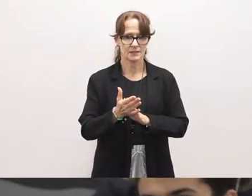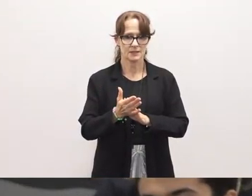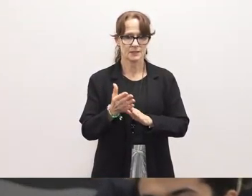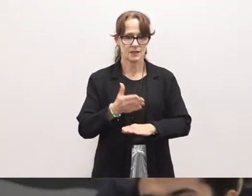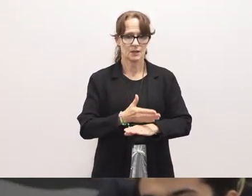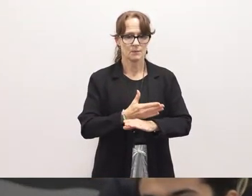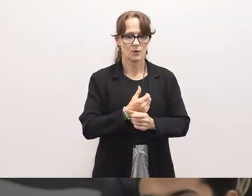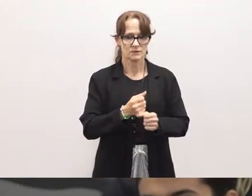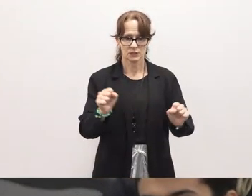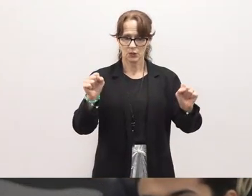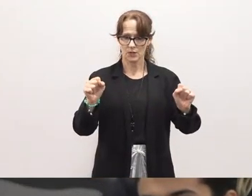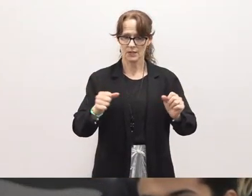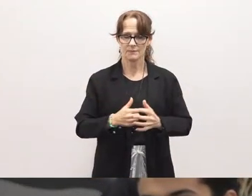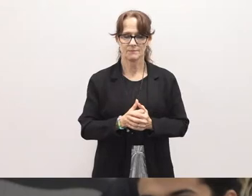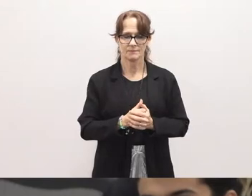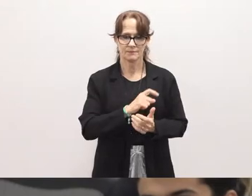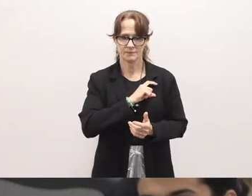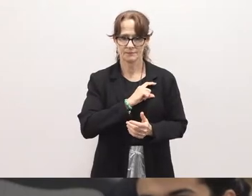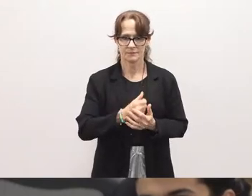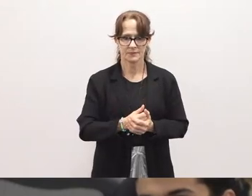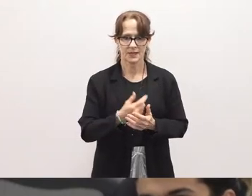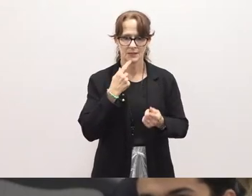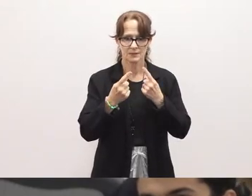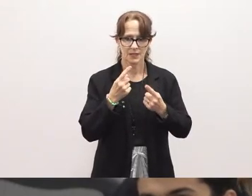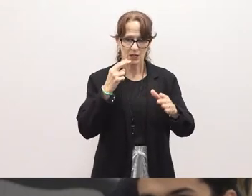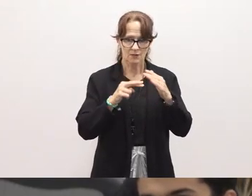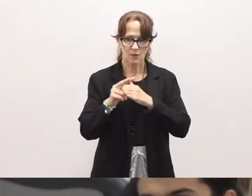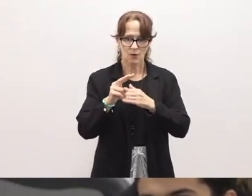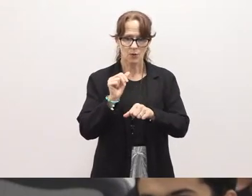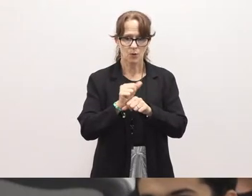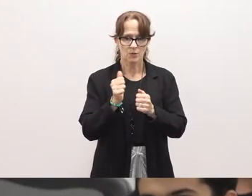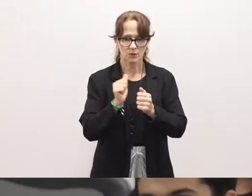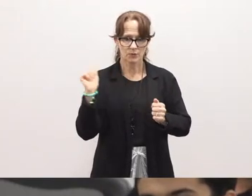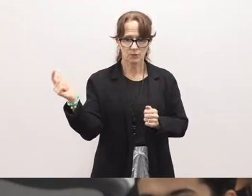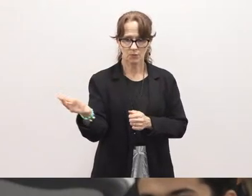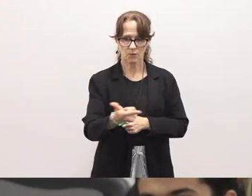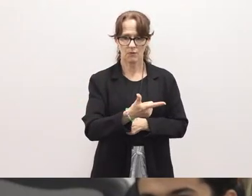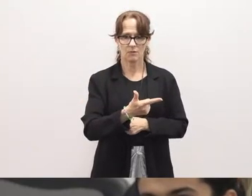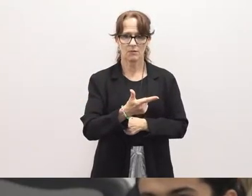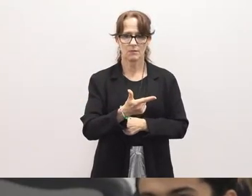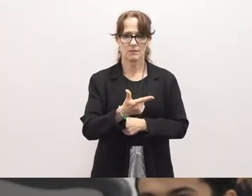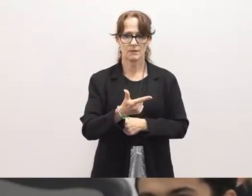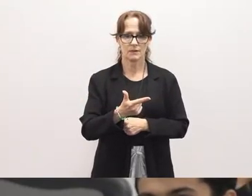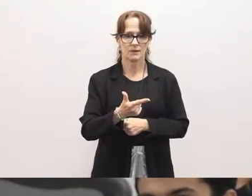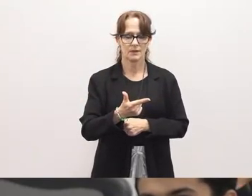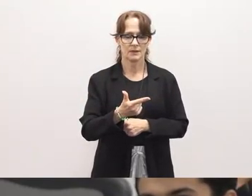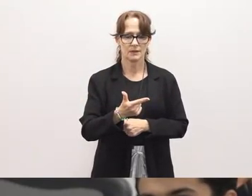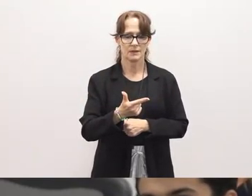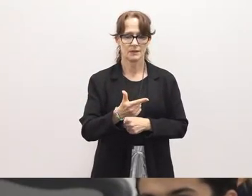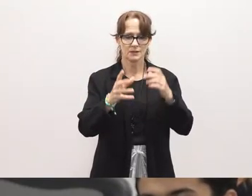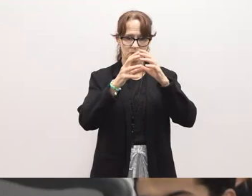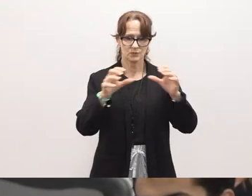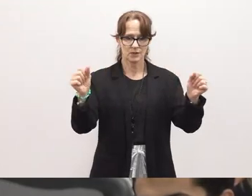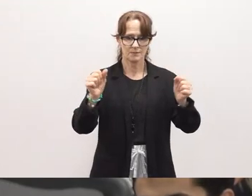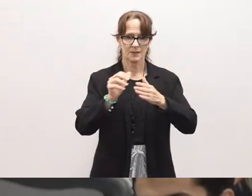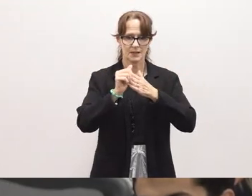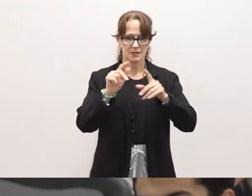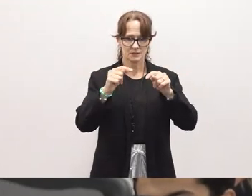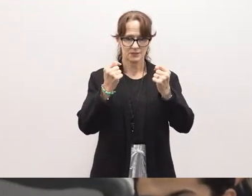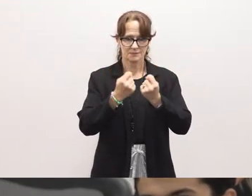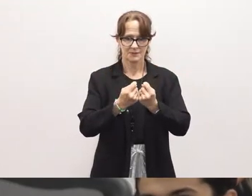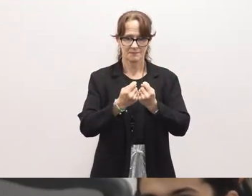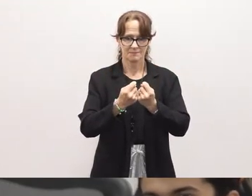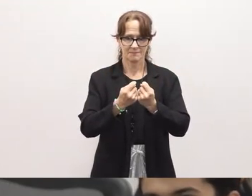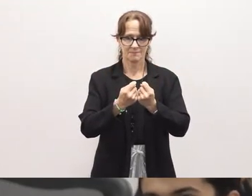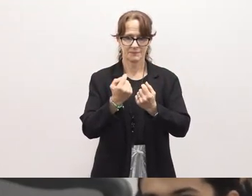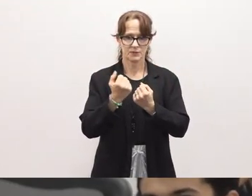improve security. So I just wanted to say that I look forward to working with you all and to the superintendent, to the leadership team,